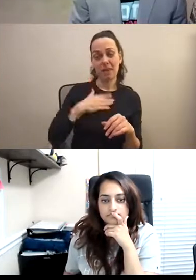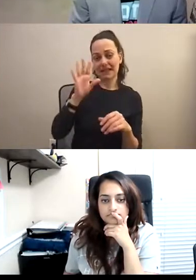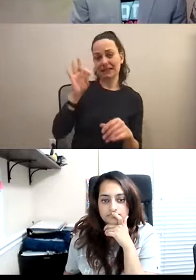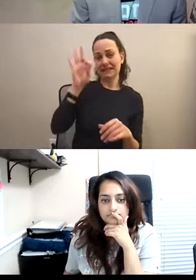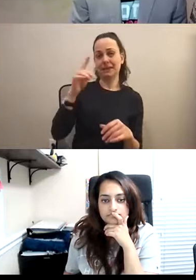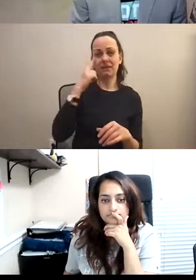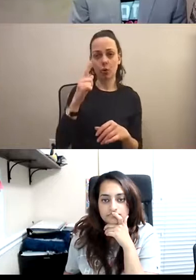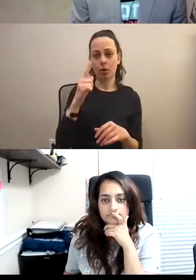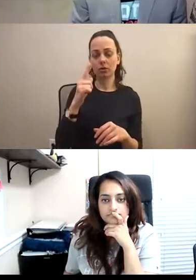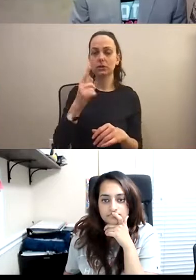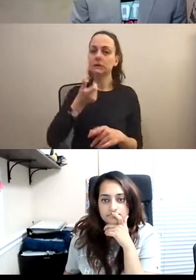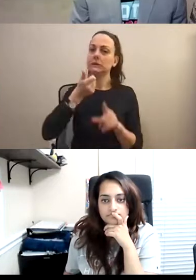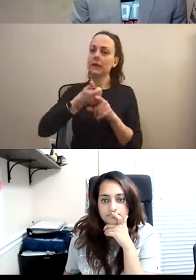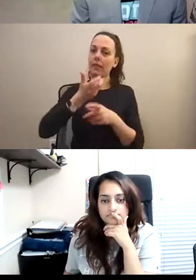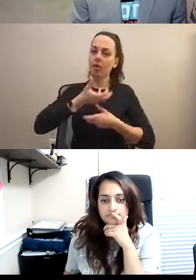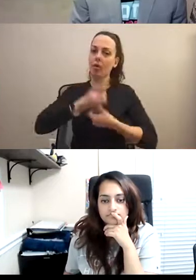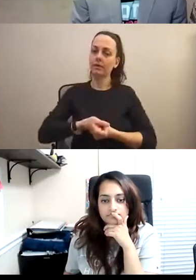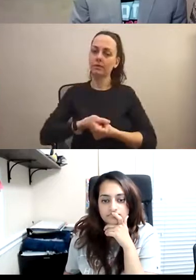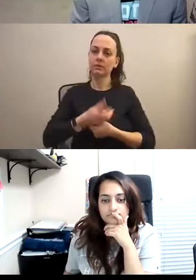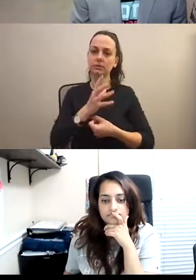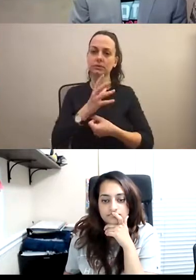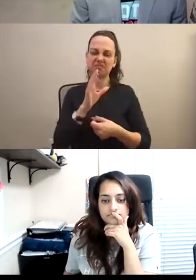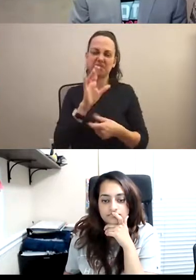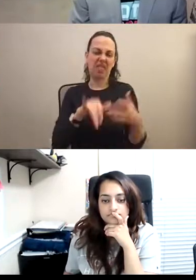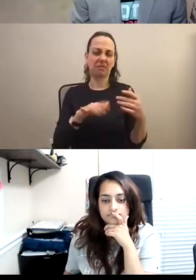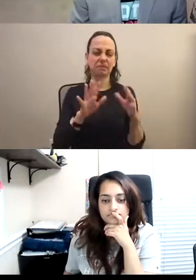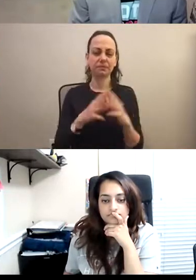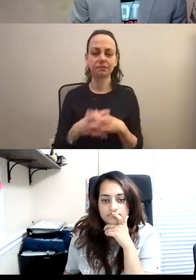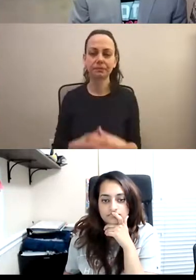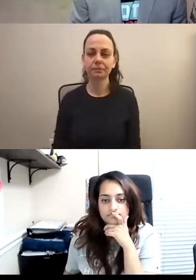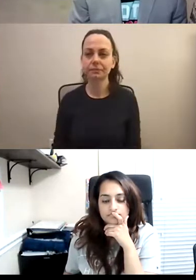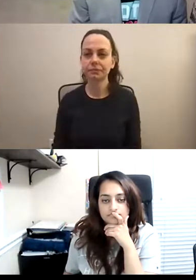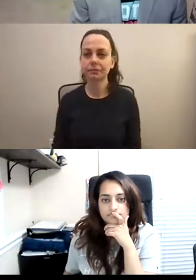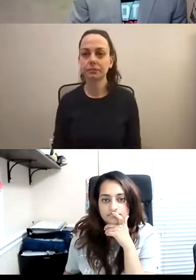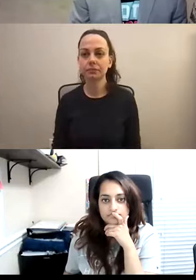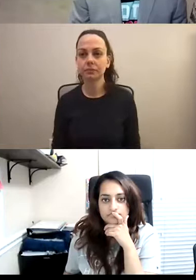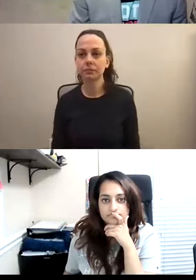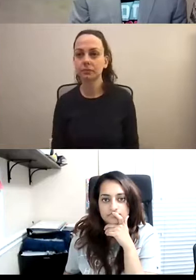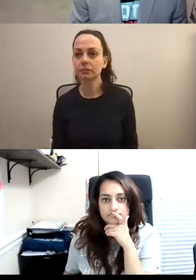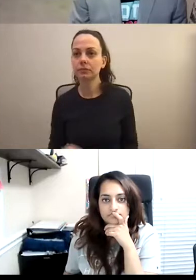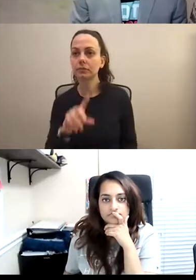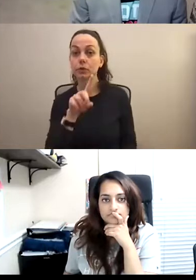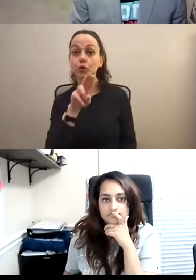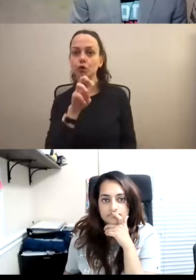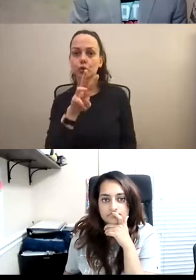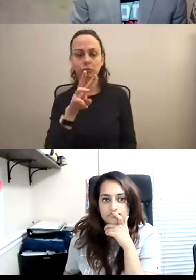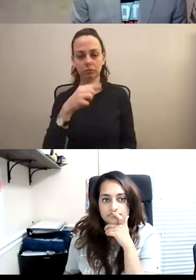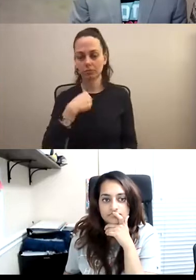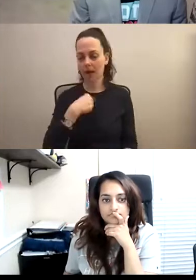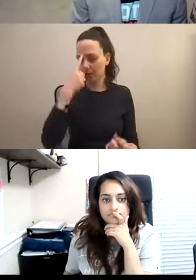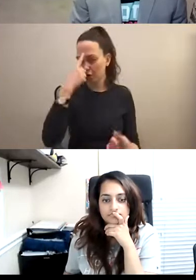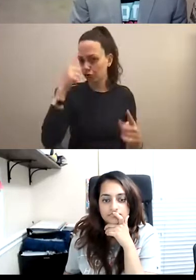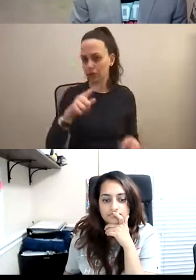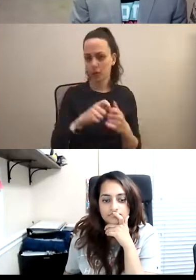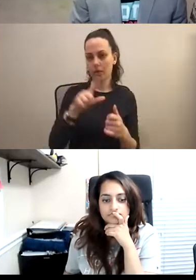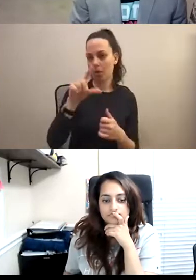for self-confidence and all that kind of stuff. Awesome. I totally agree with what Lolo said there.